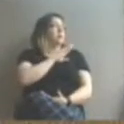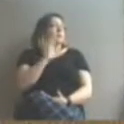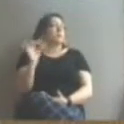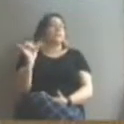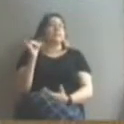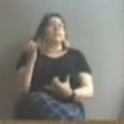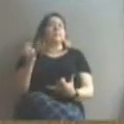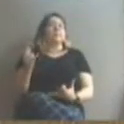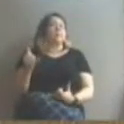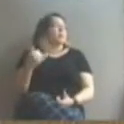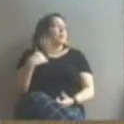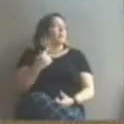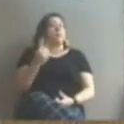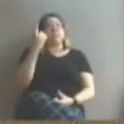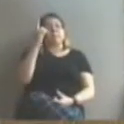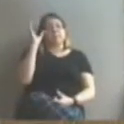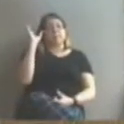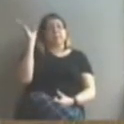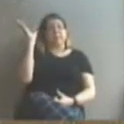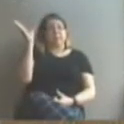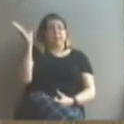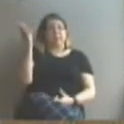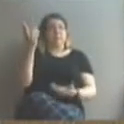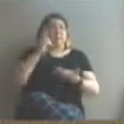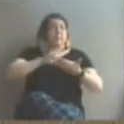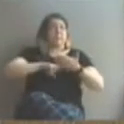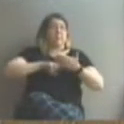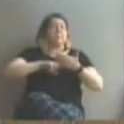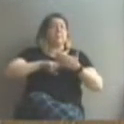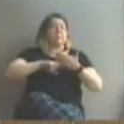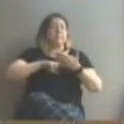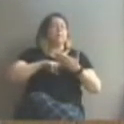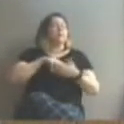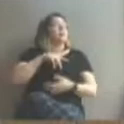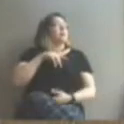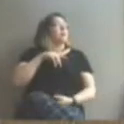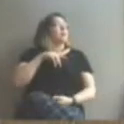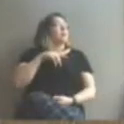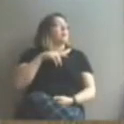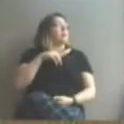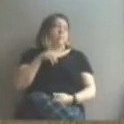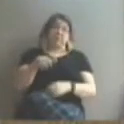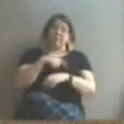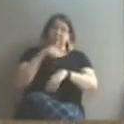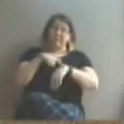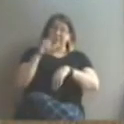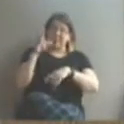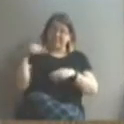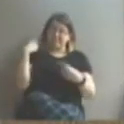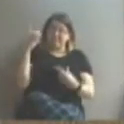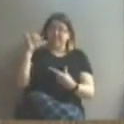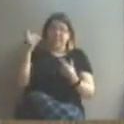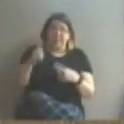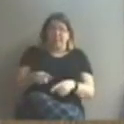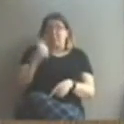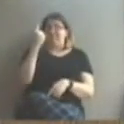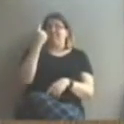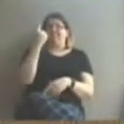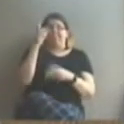currently there is one speaker signed up to speak. It's been a long time since that ever happened.